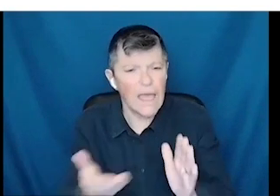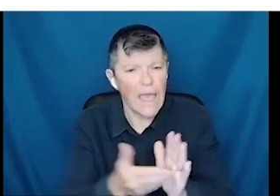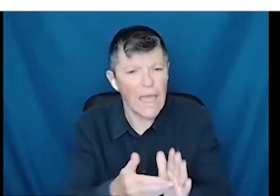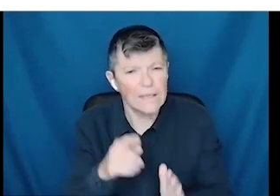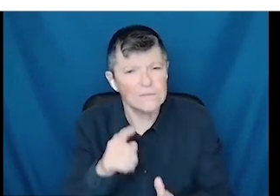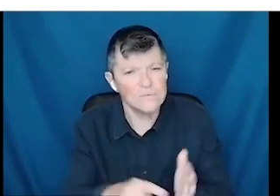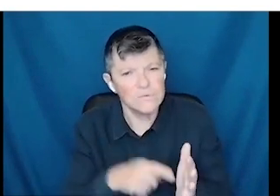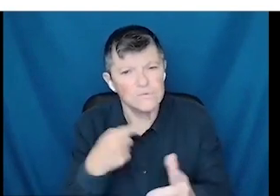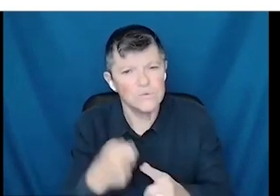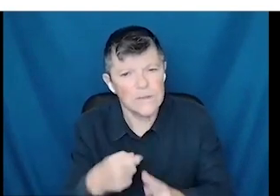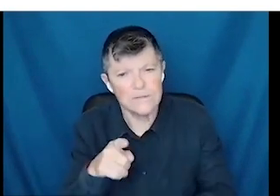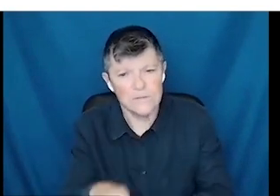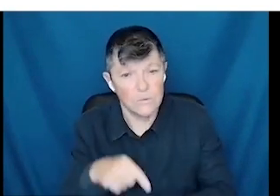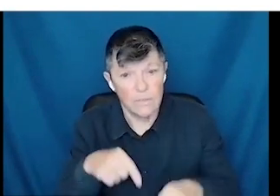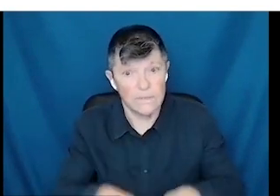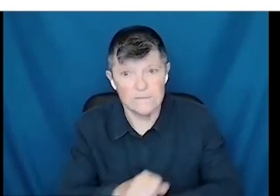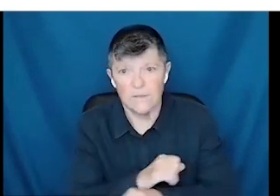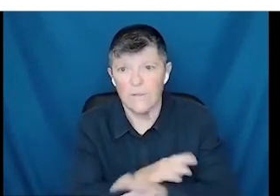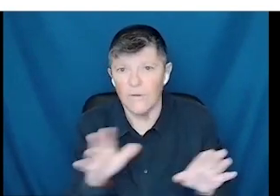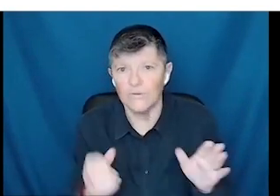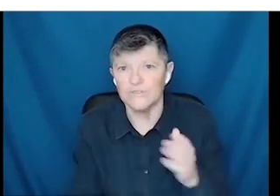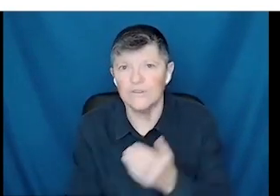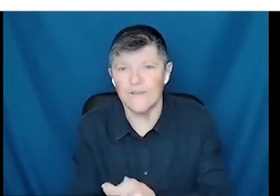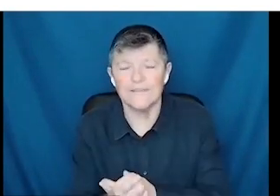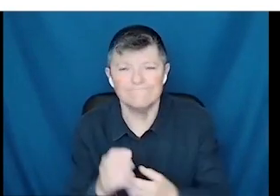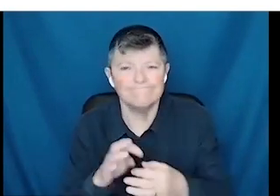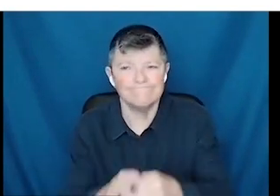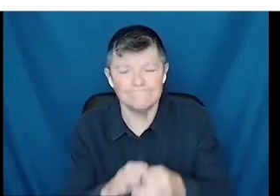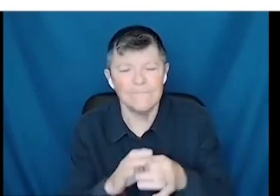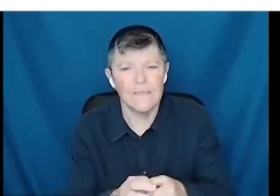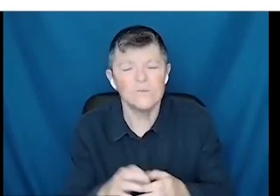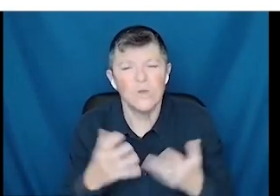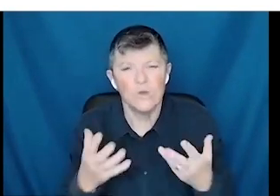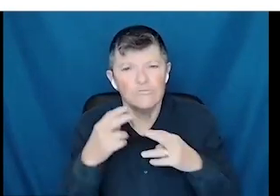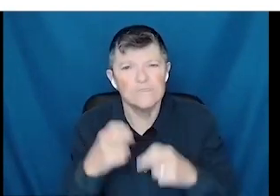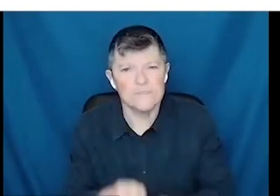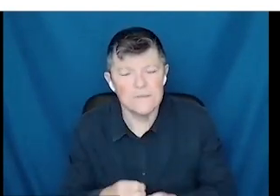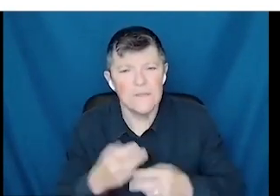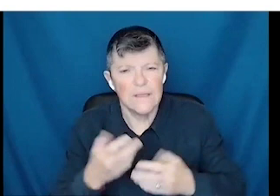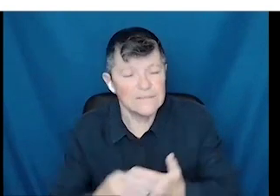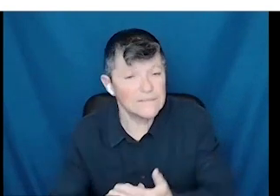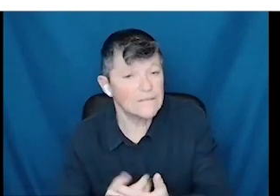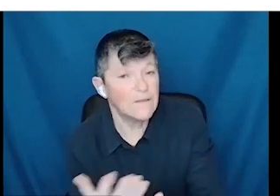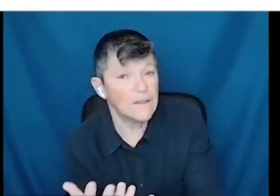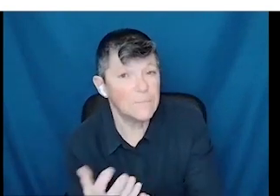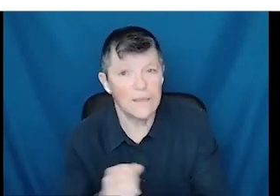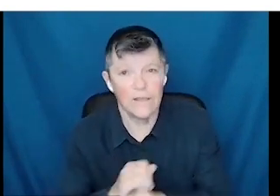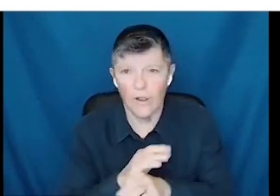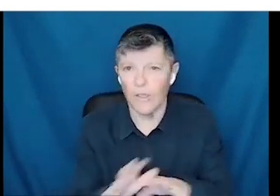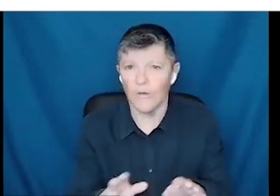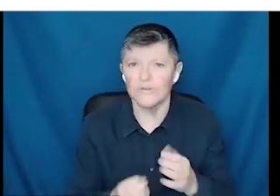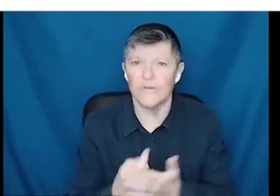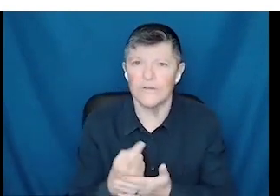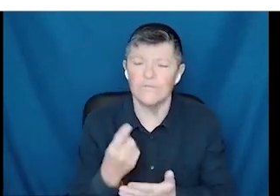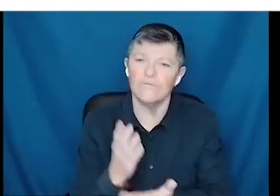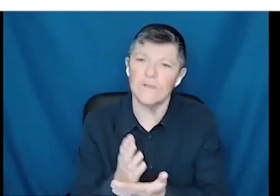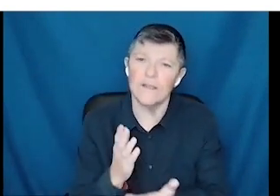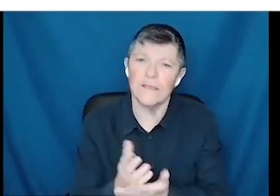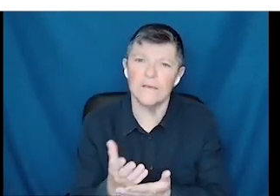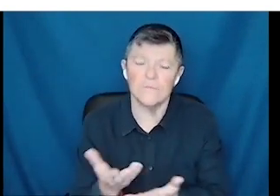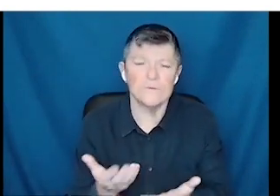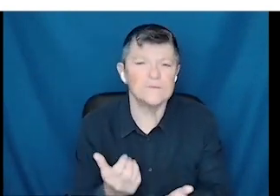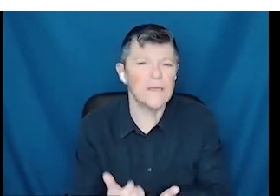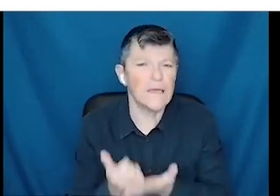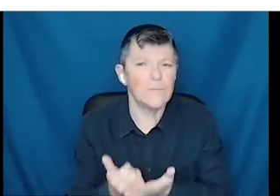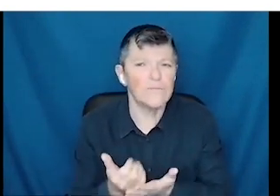engaging. So for researching and developing this launch event, it was really helpful discussing our ideas with the Lived Experience